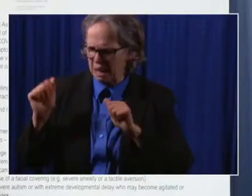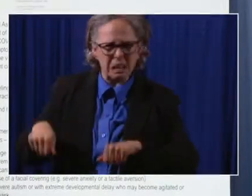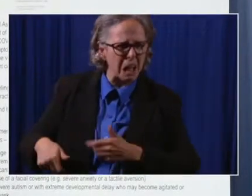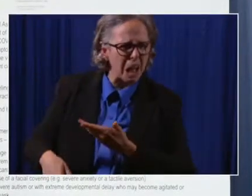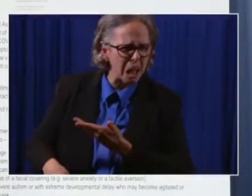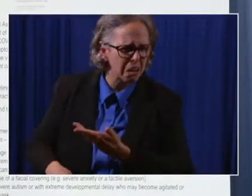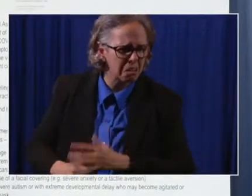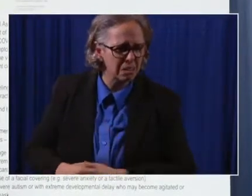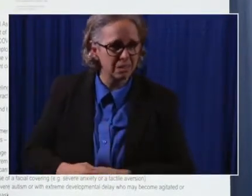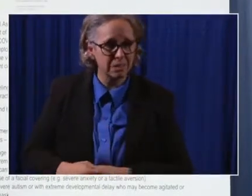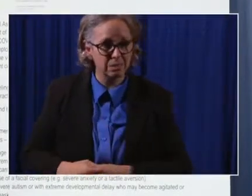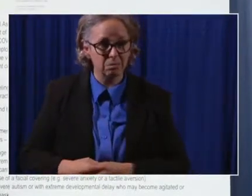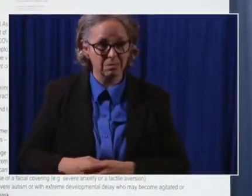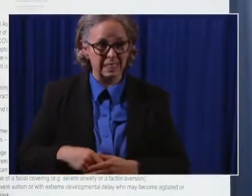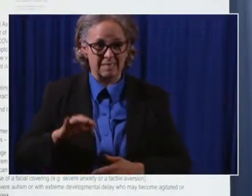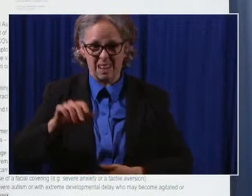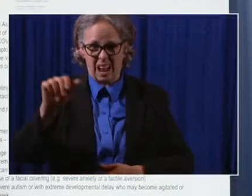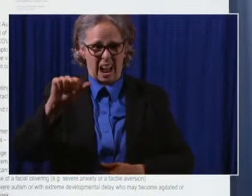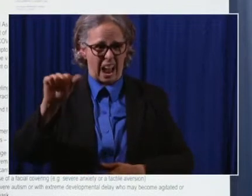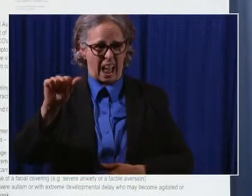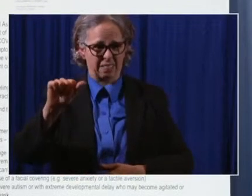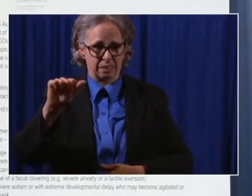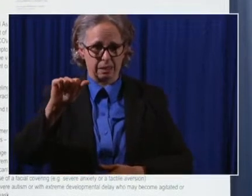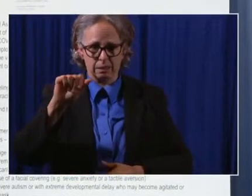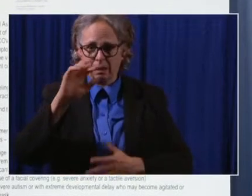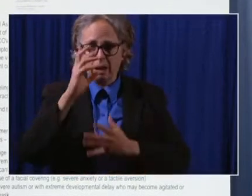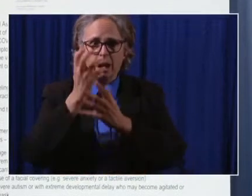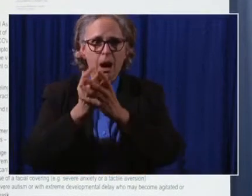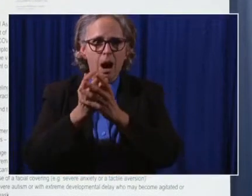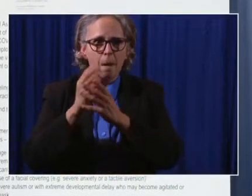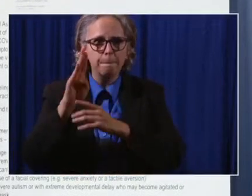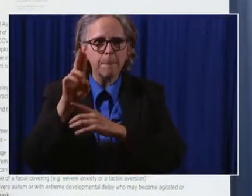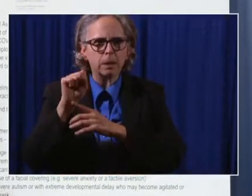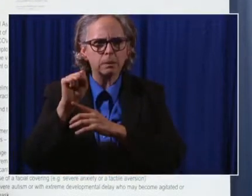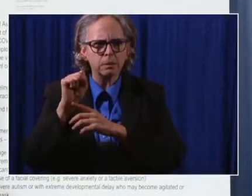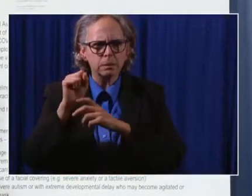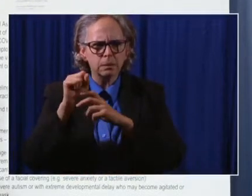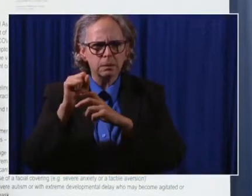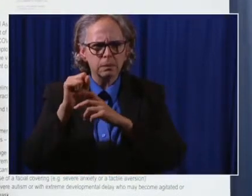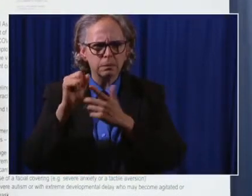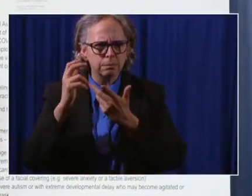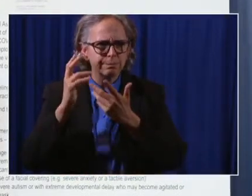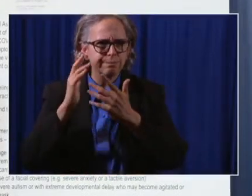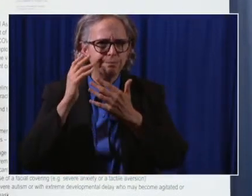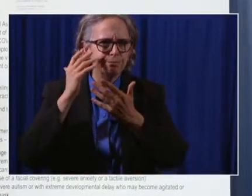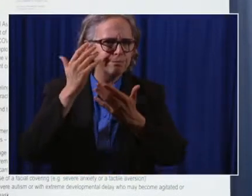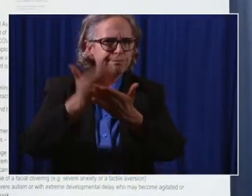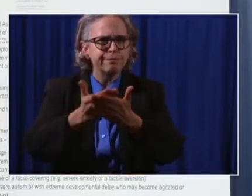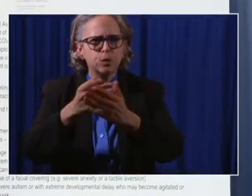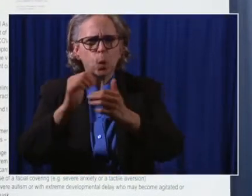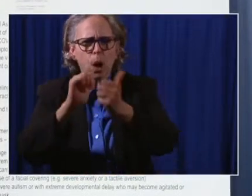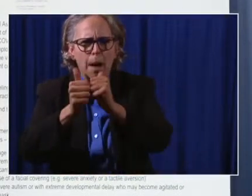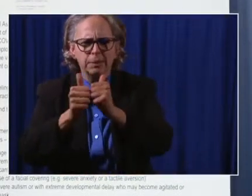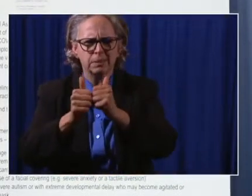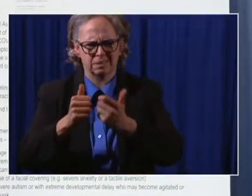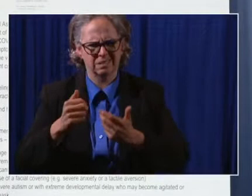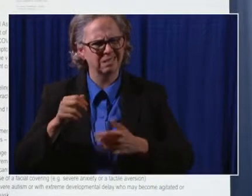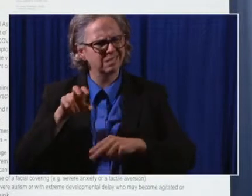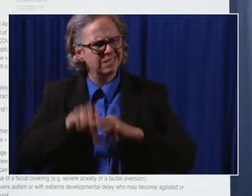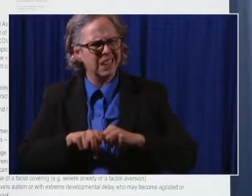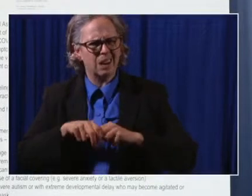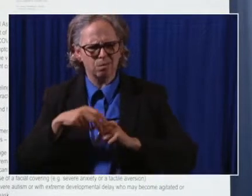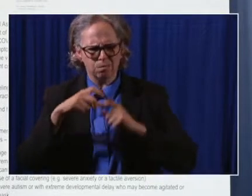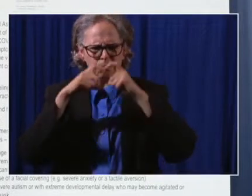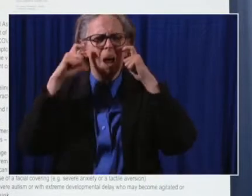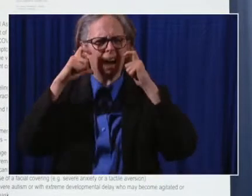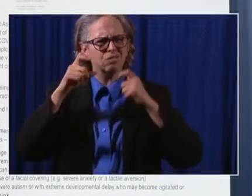an athlete is going on a bus to a cross-country meet or whatever it is, certainly the athlete could have a mask on. These are